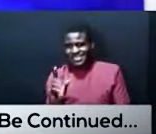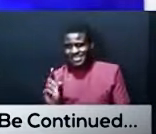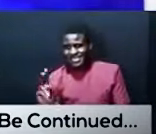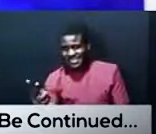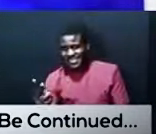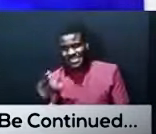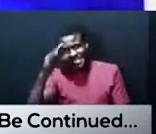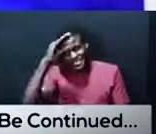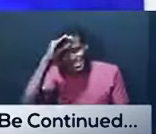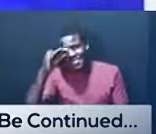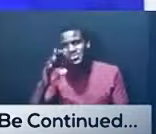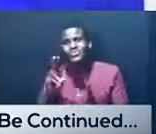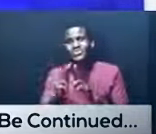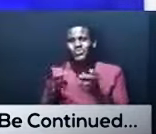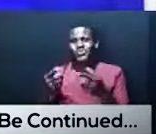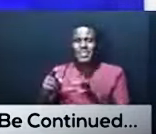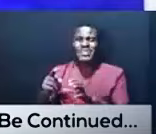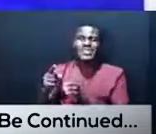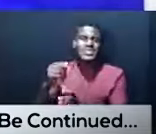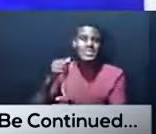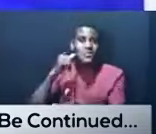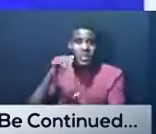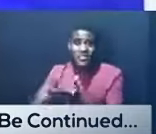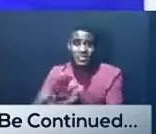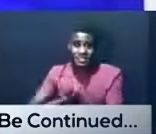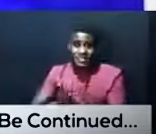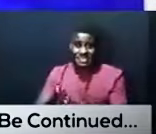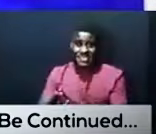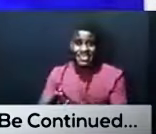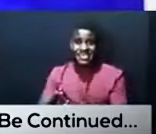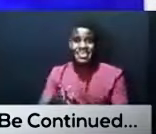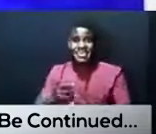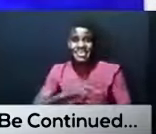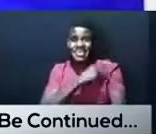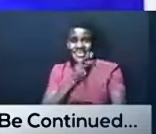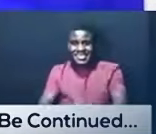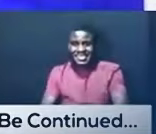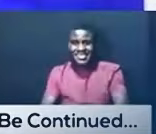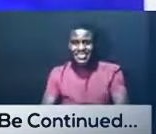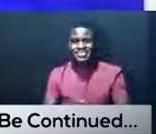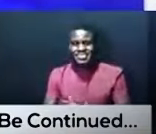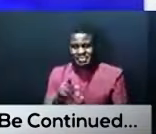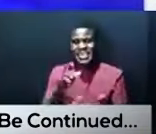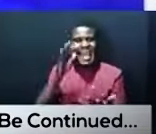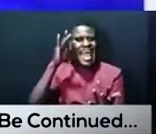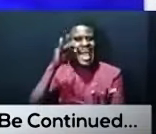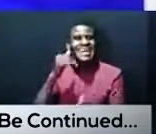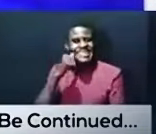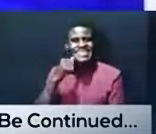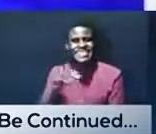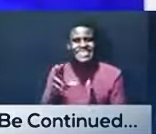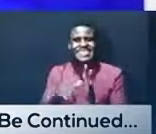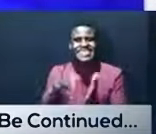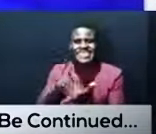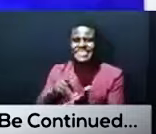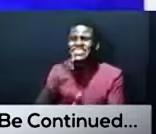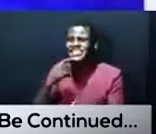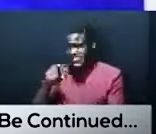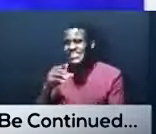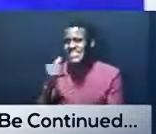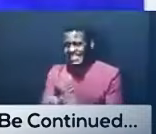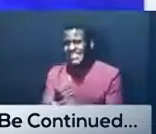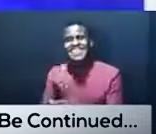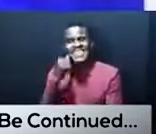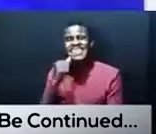were expecting a girl. And then the doctor initially said, oh, you are going to have a girl. So we were excited, and we